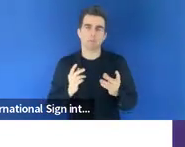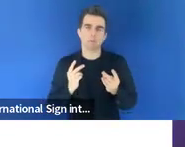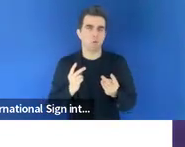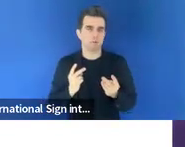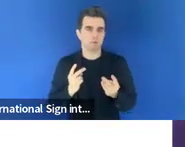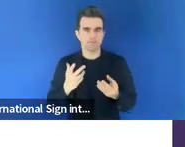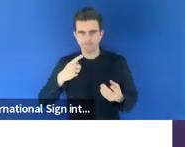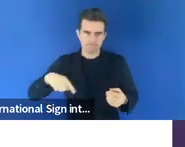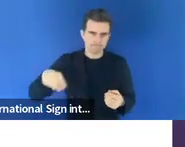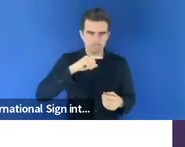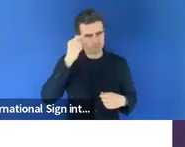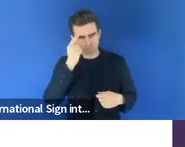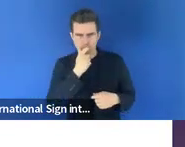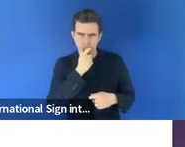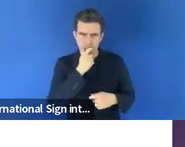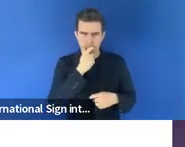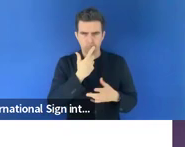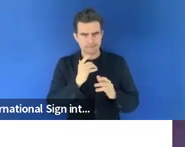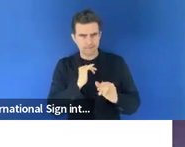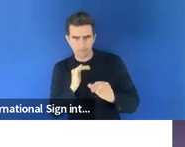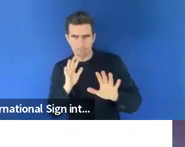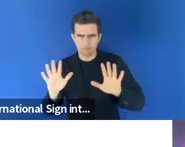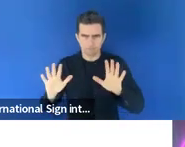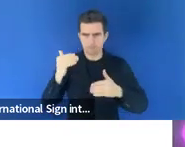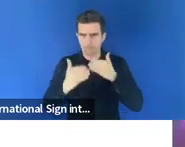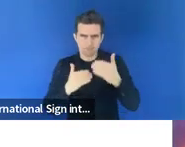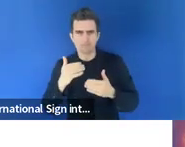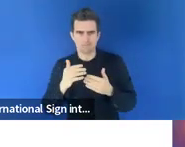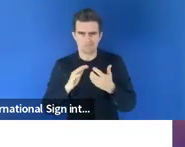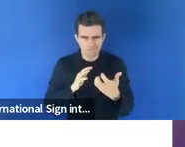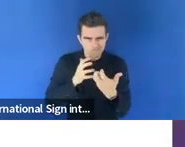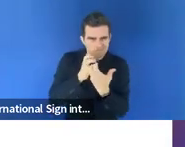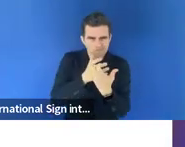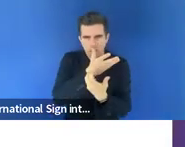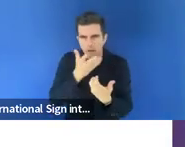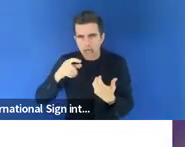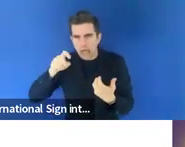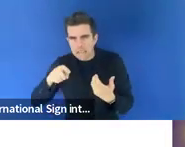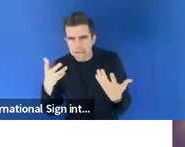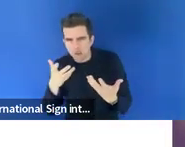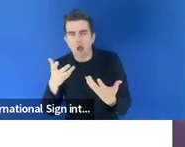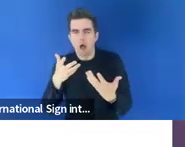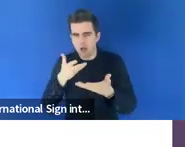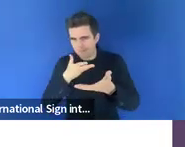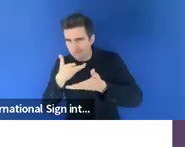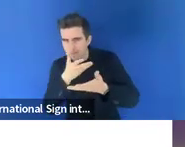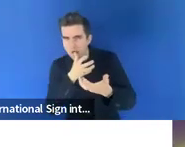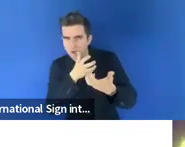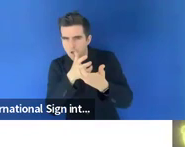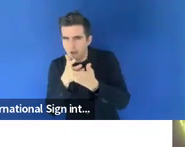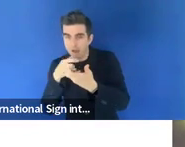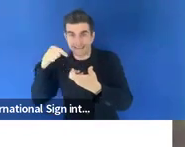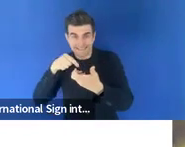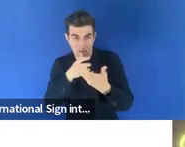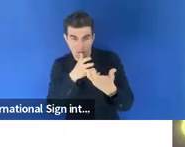often as you can. And you need to be listening and asking questions far more often than